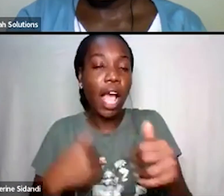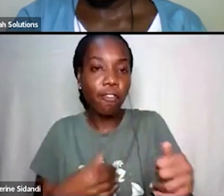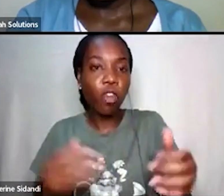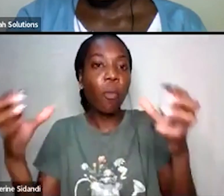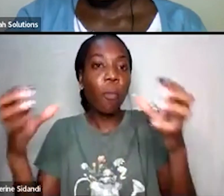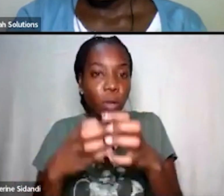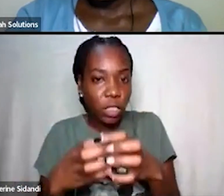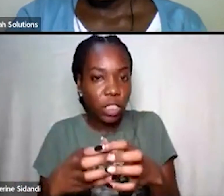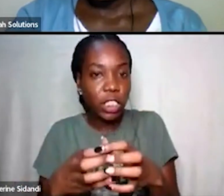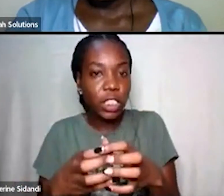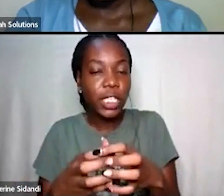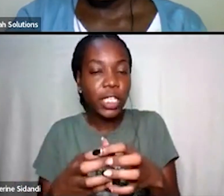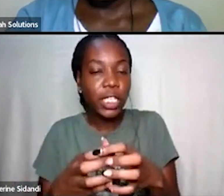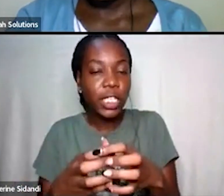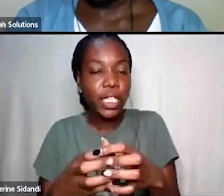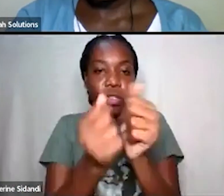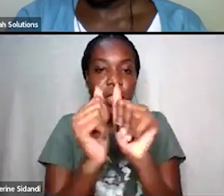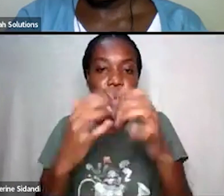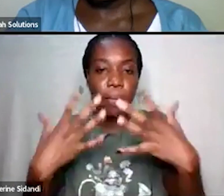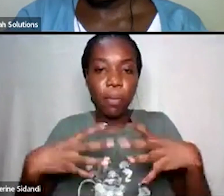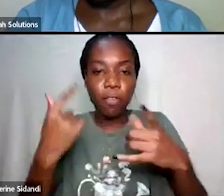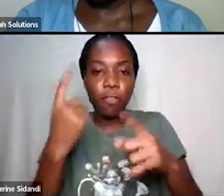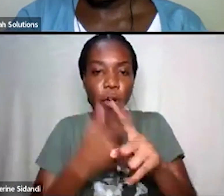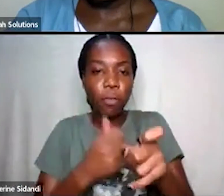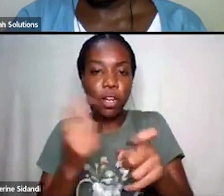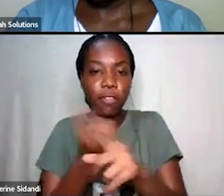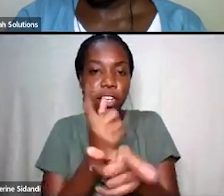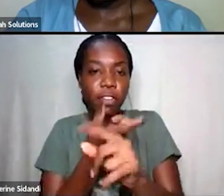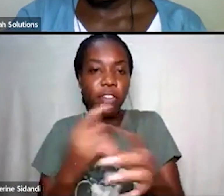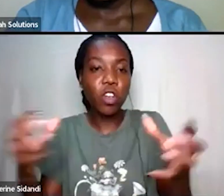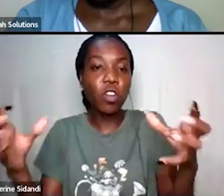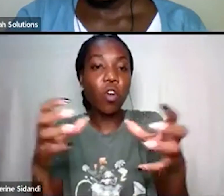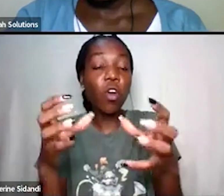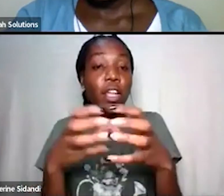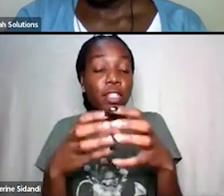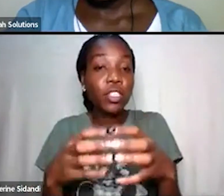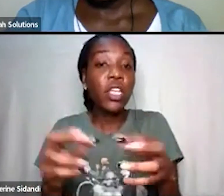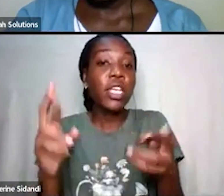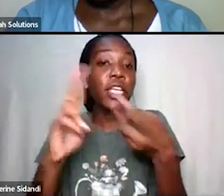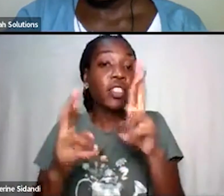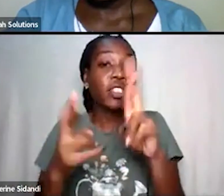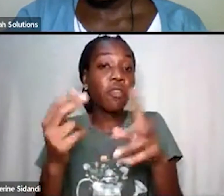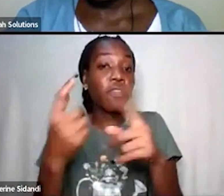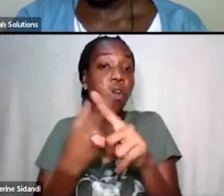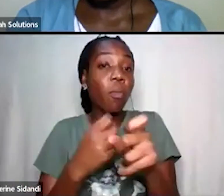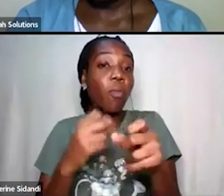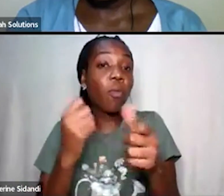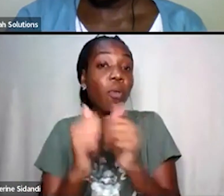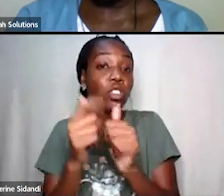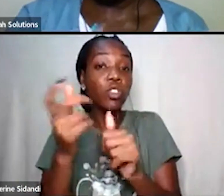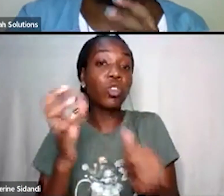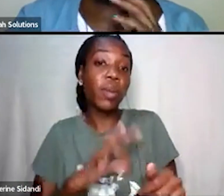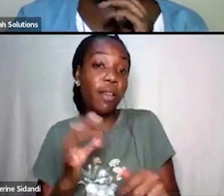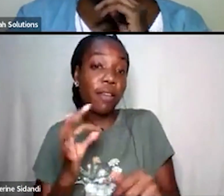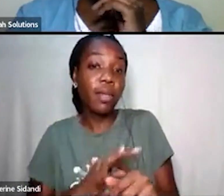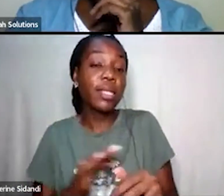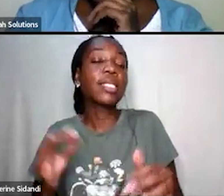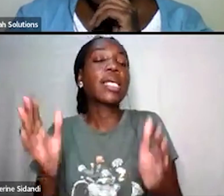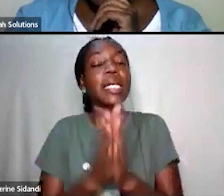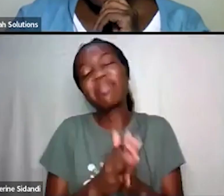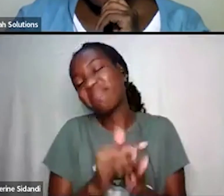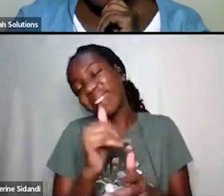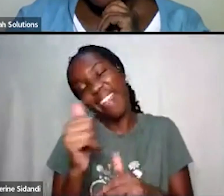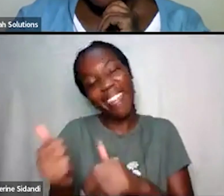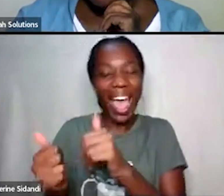Esther interacting with people from various organizations. And that relationship for mutual benefit, and so on